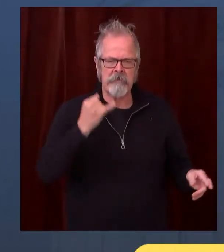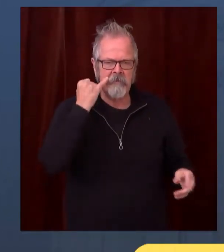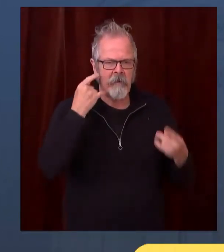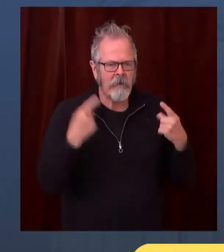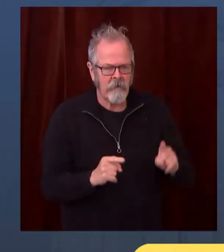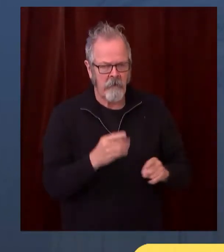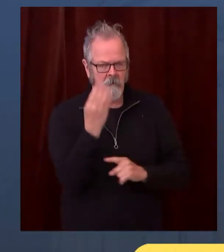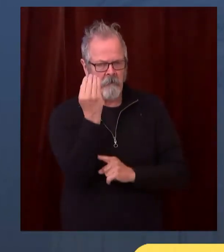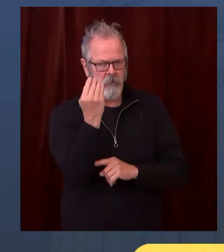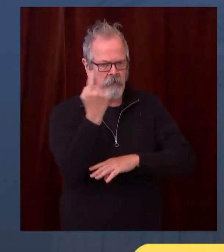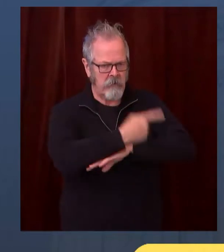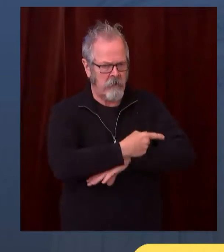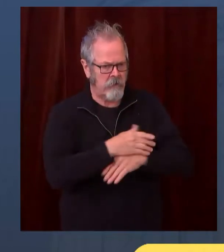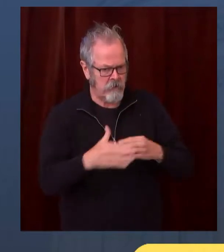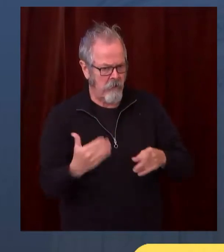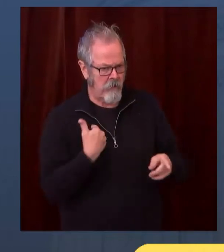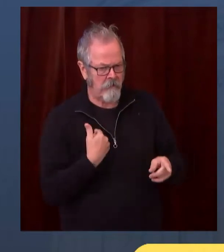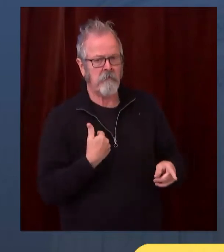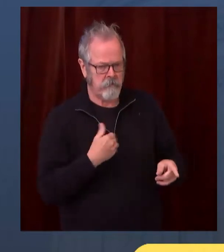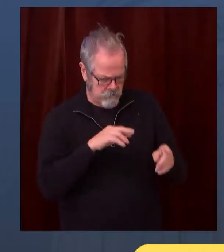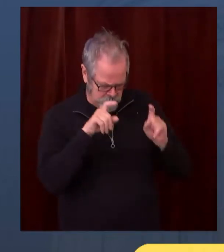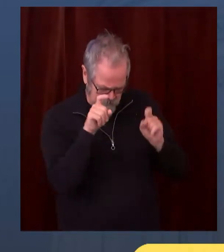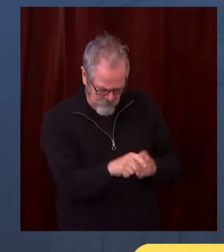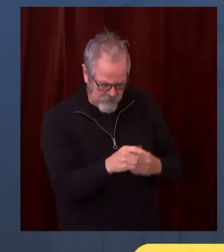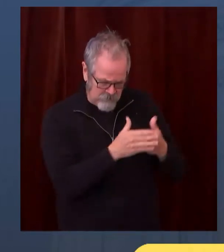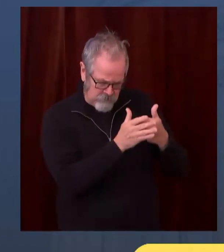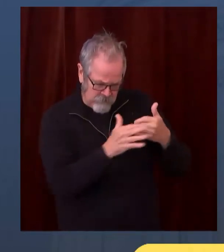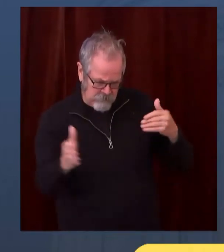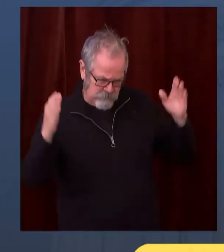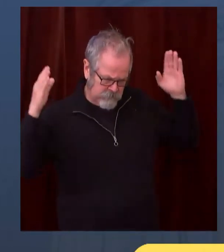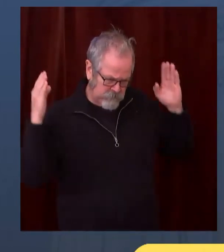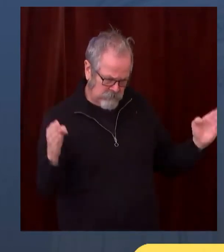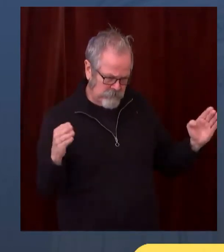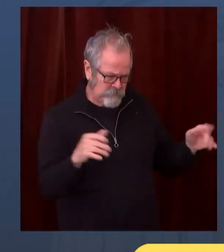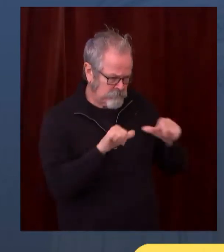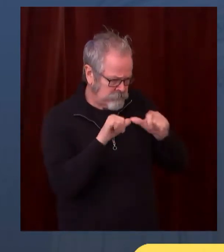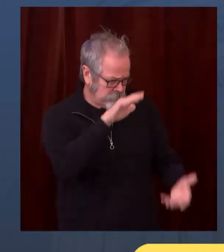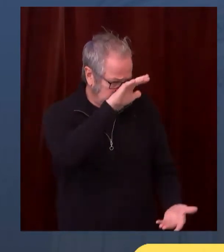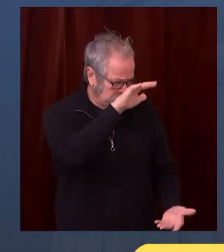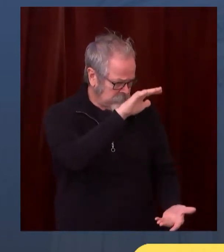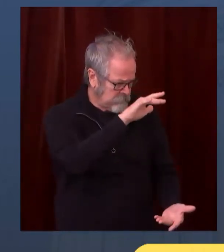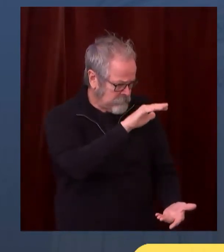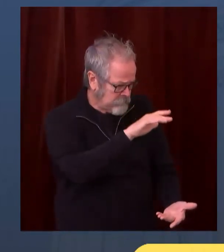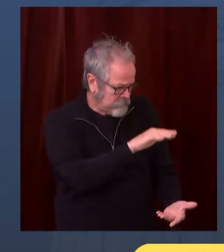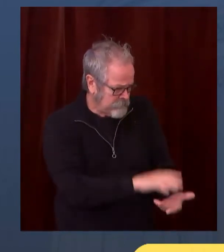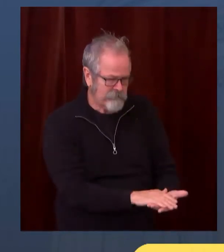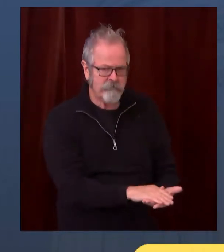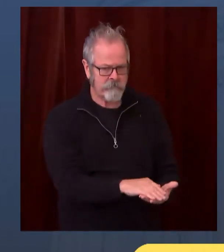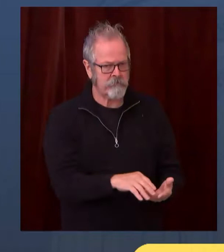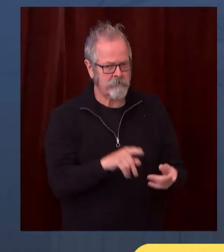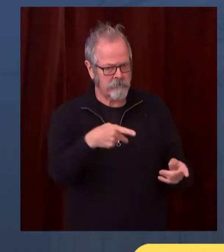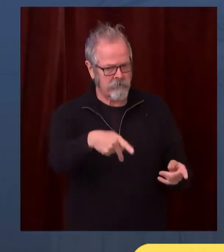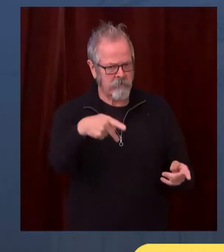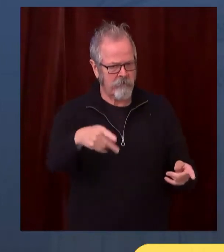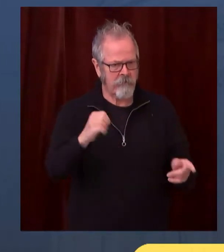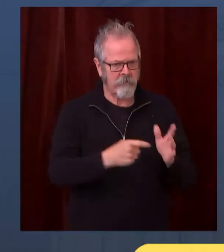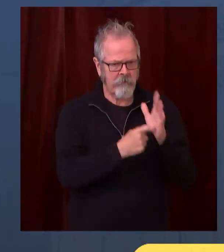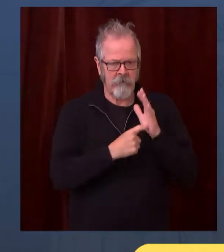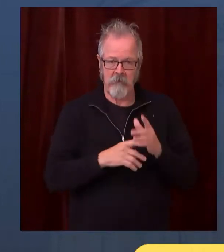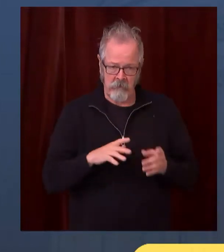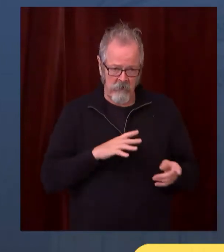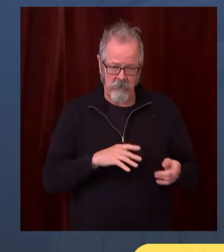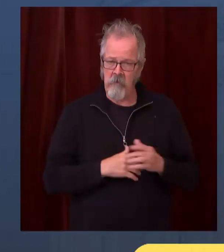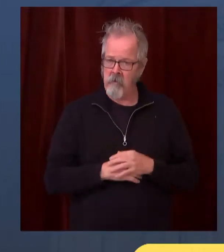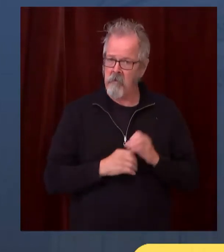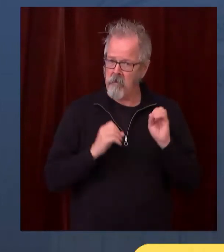of the county within which they reside. Areas with higher disease transmission rates would keep a facility at an